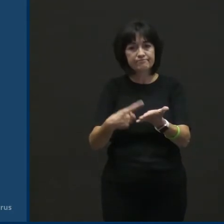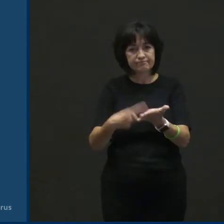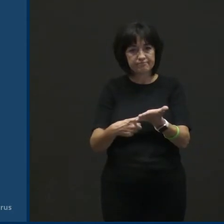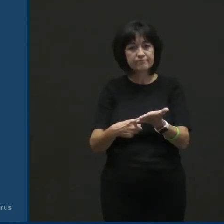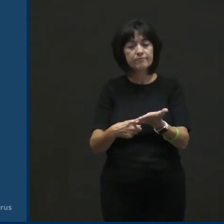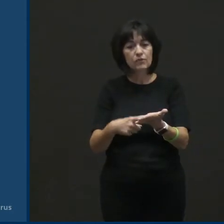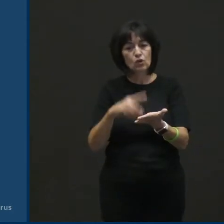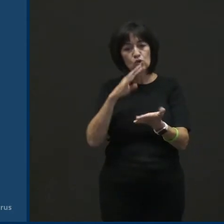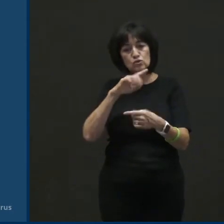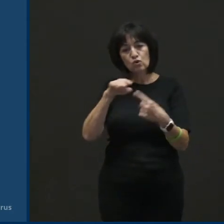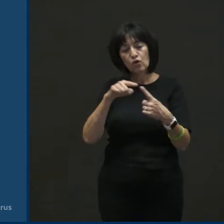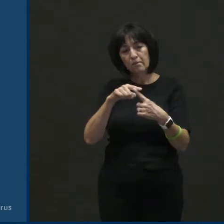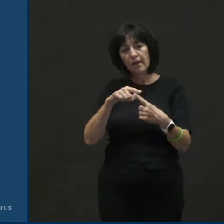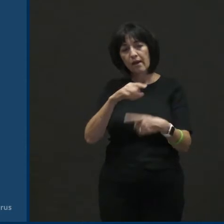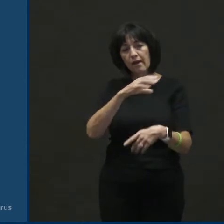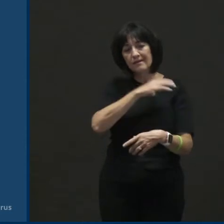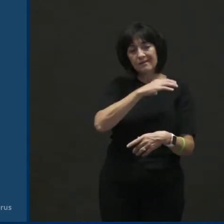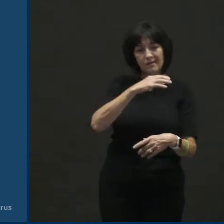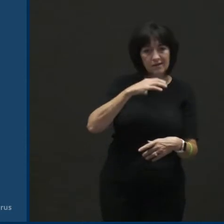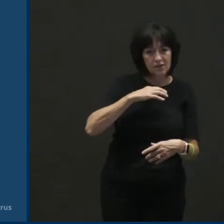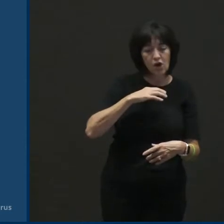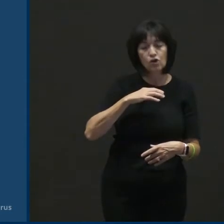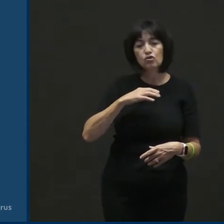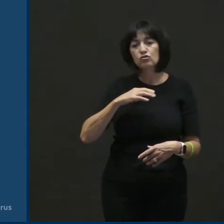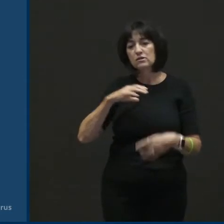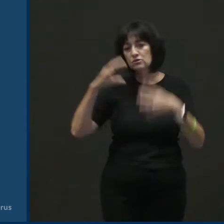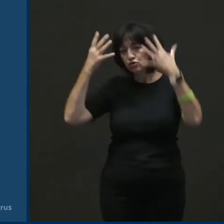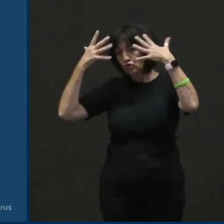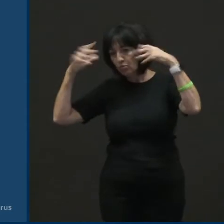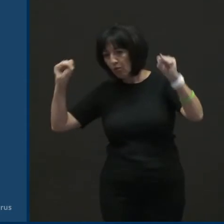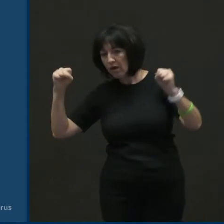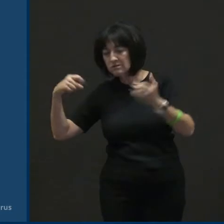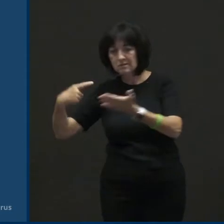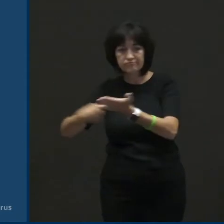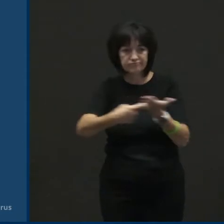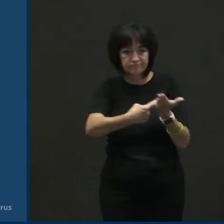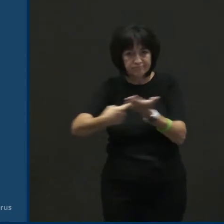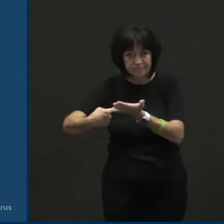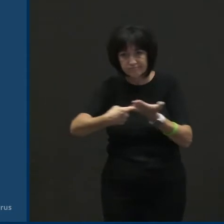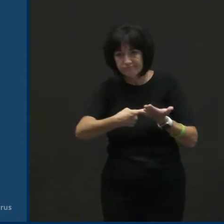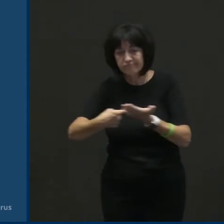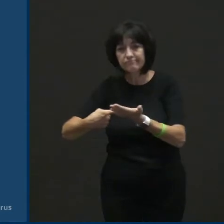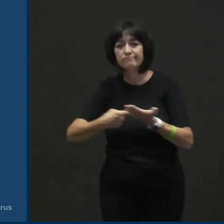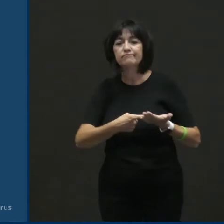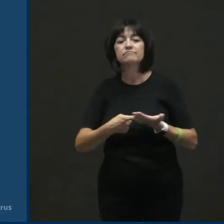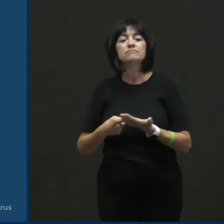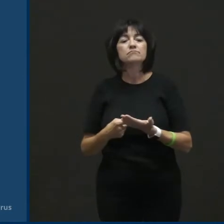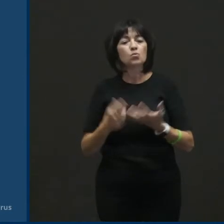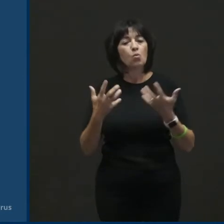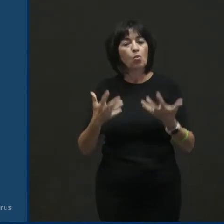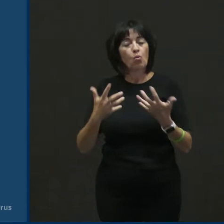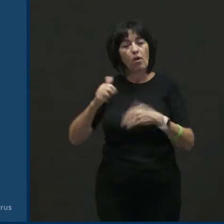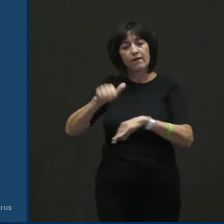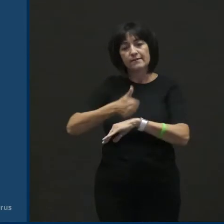relief package done. They were not able to get something approved and passed by the Congress to